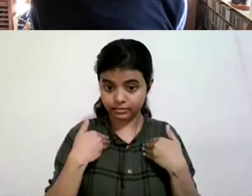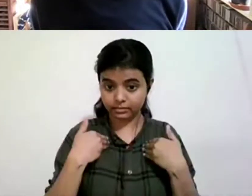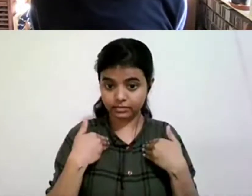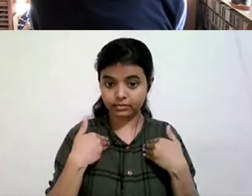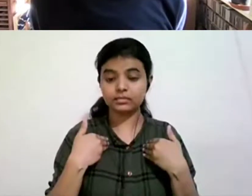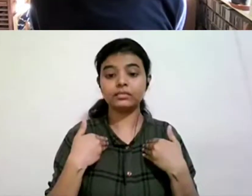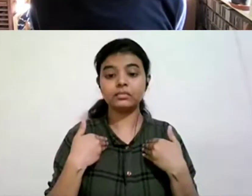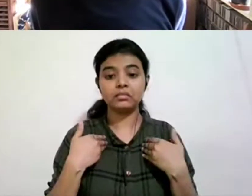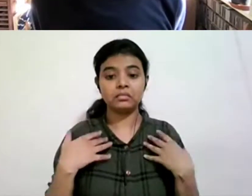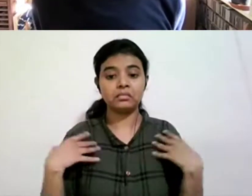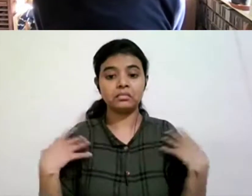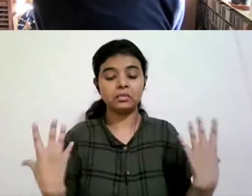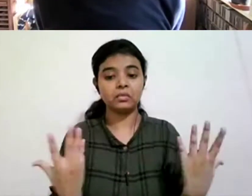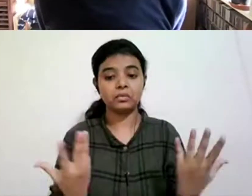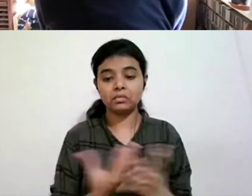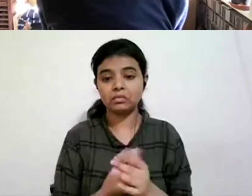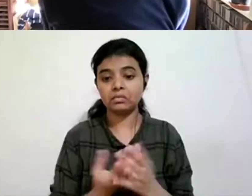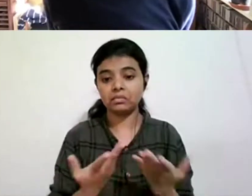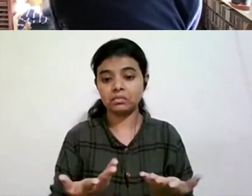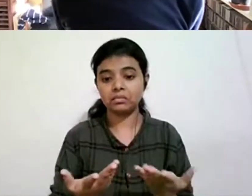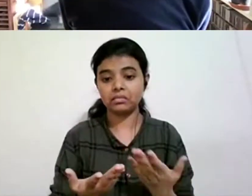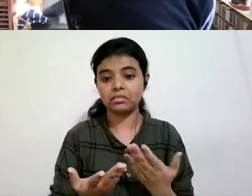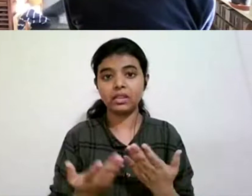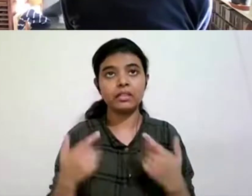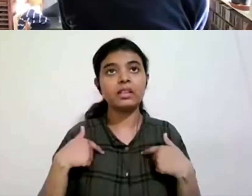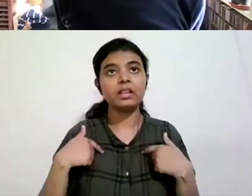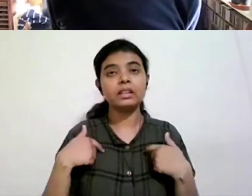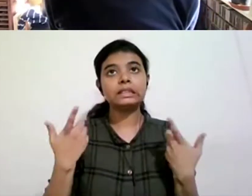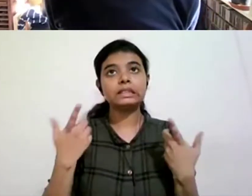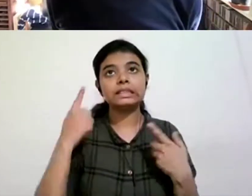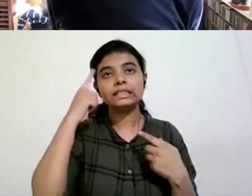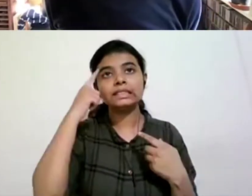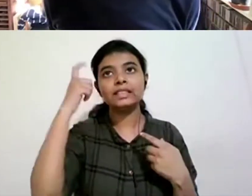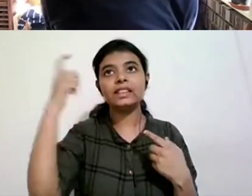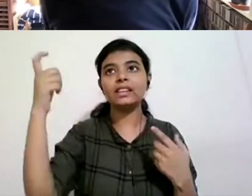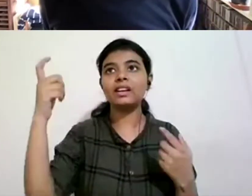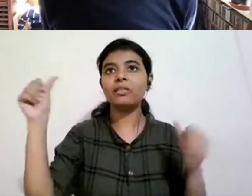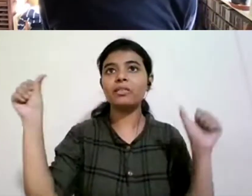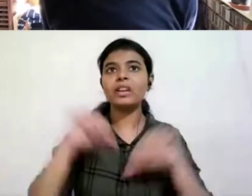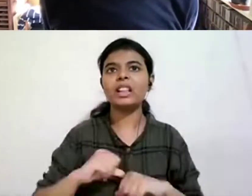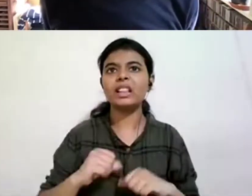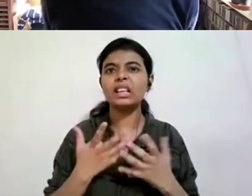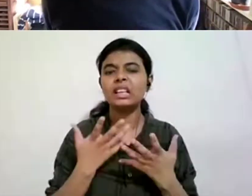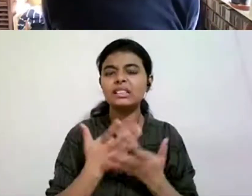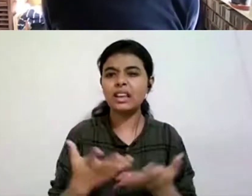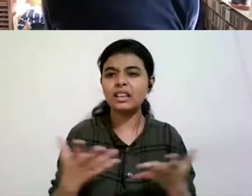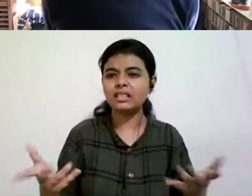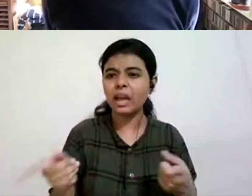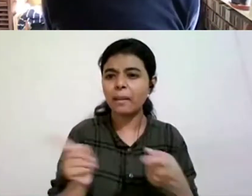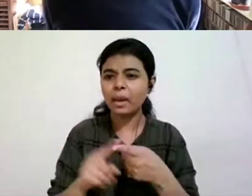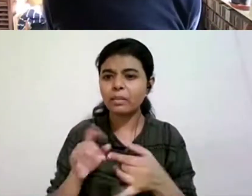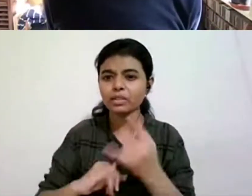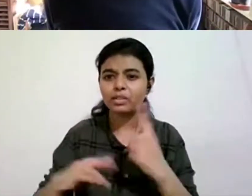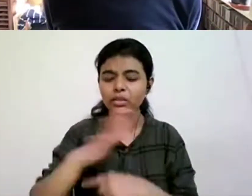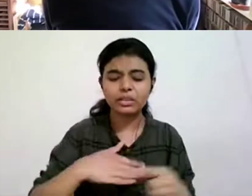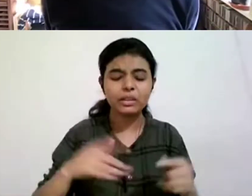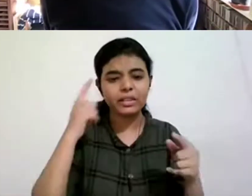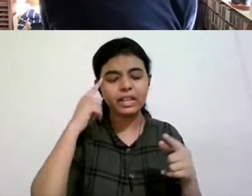even we could not imagine or think about the things that you talked